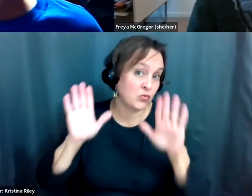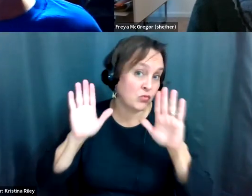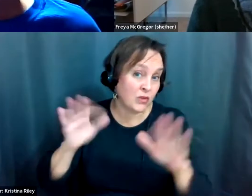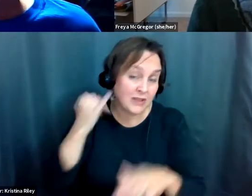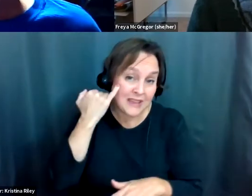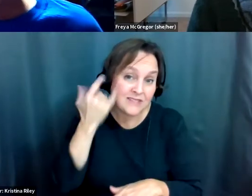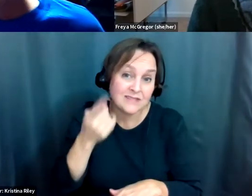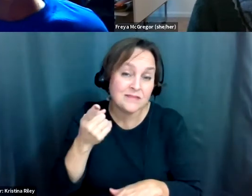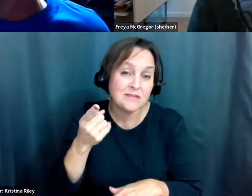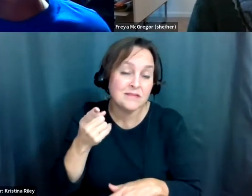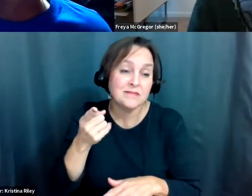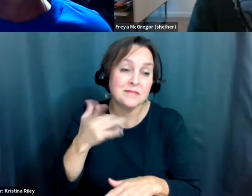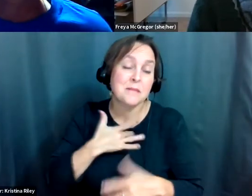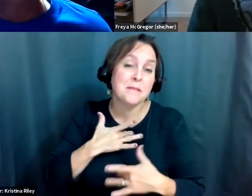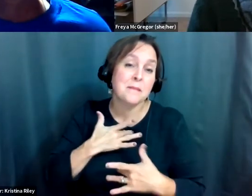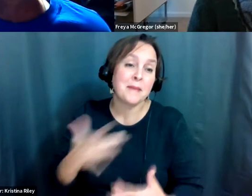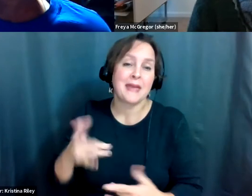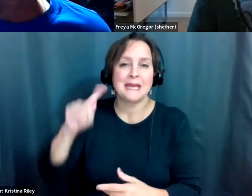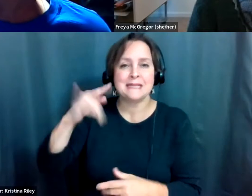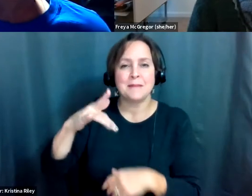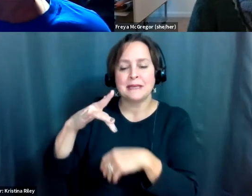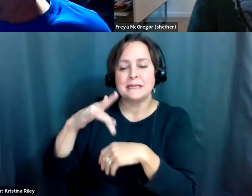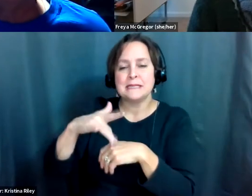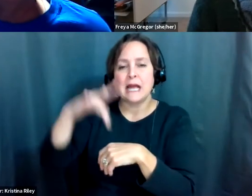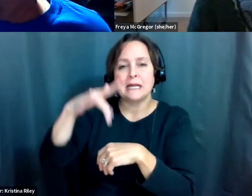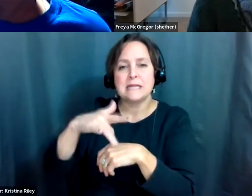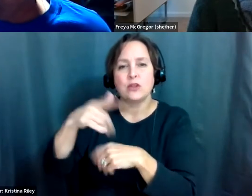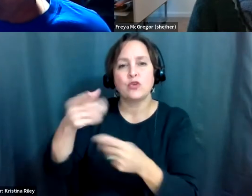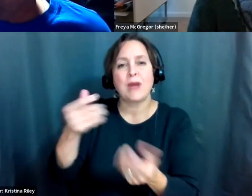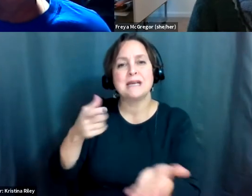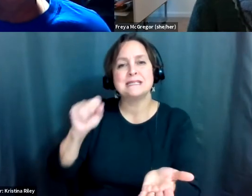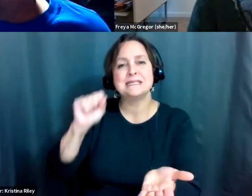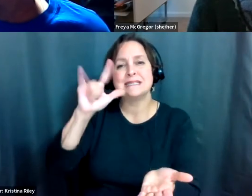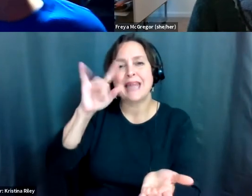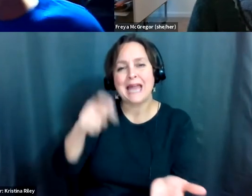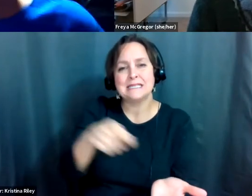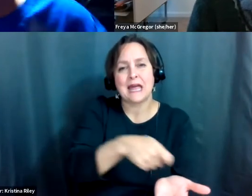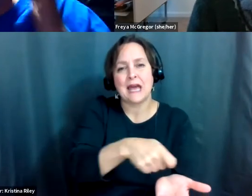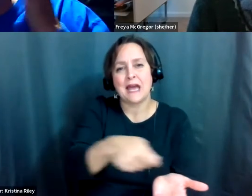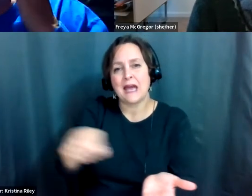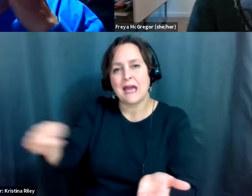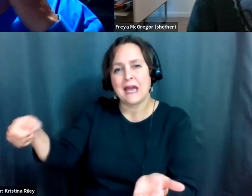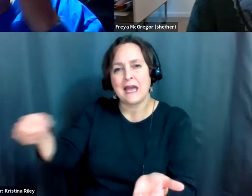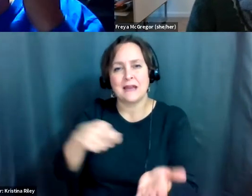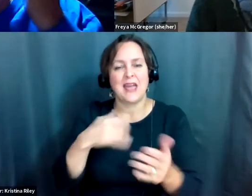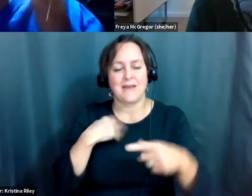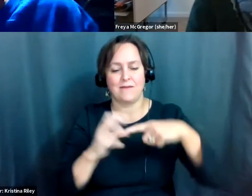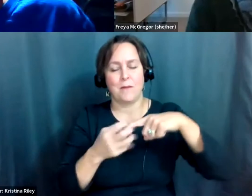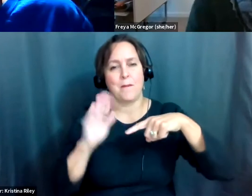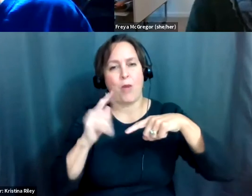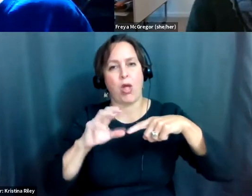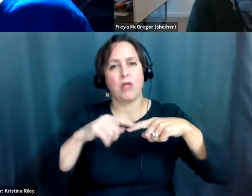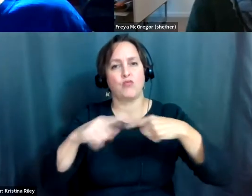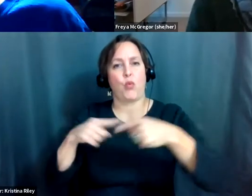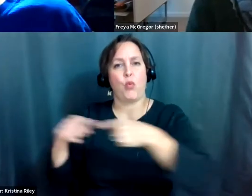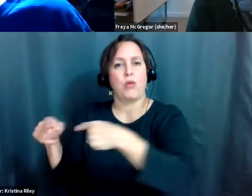keeps the tip touching the ground and slides it from side to side, which I think they're teaching more these days, but they